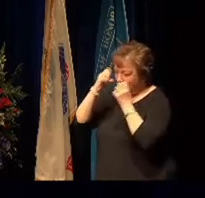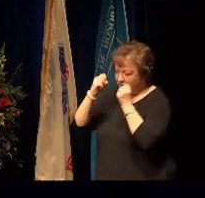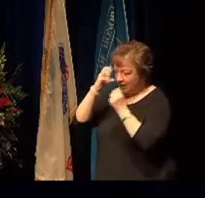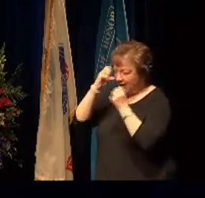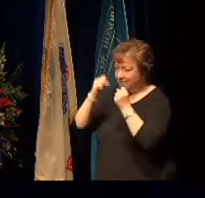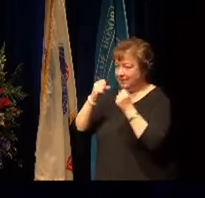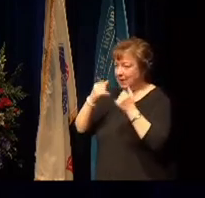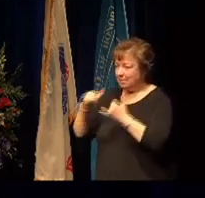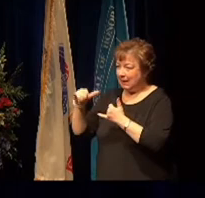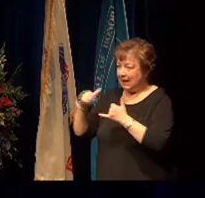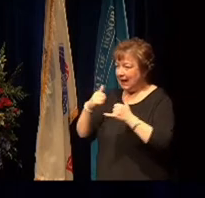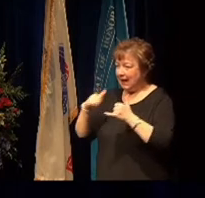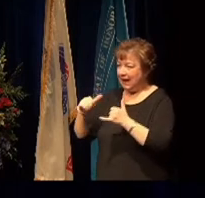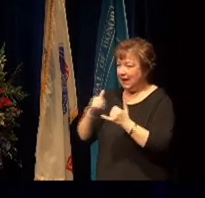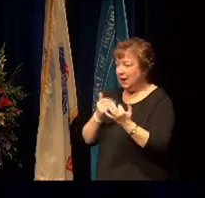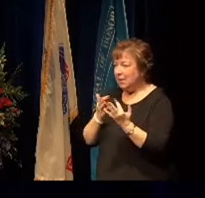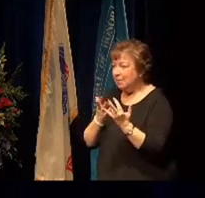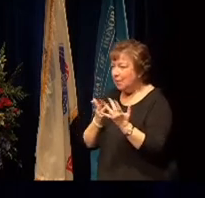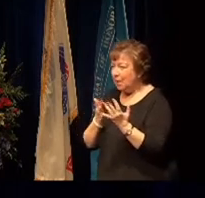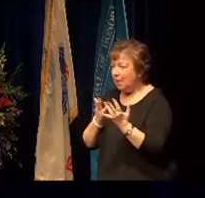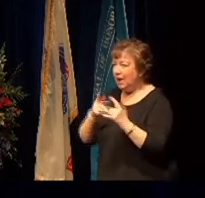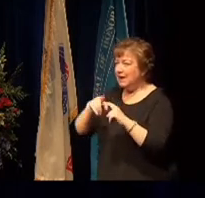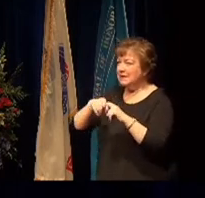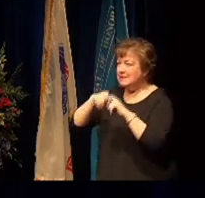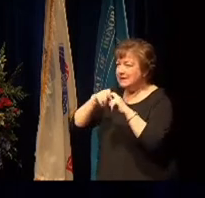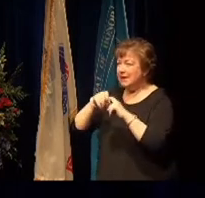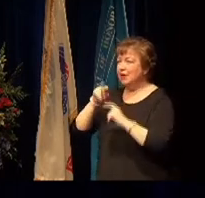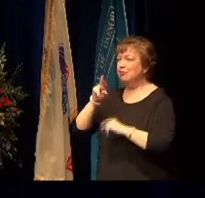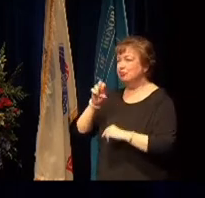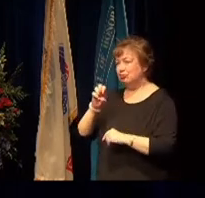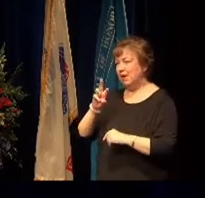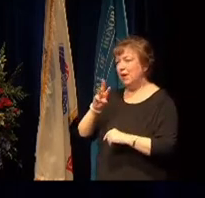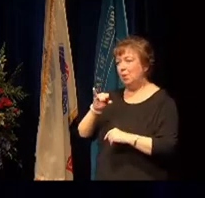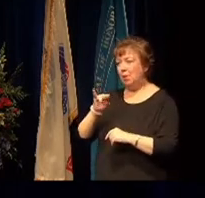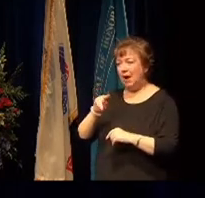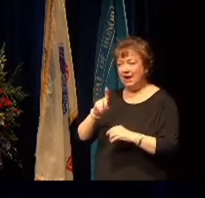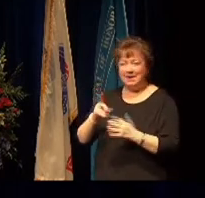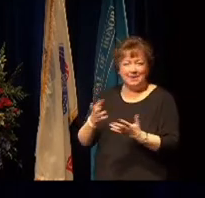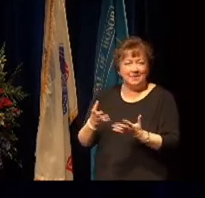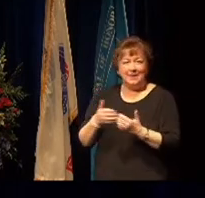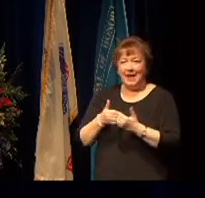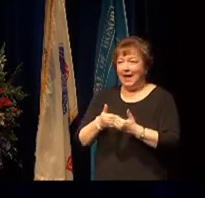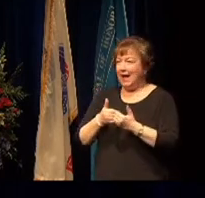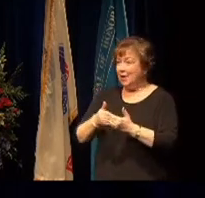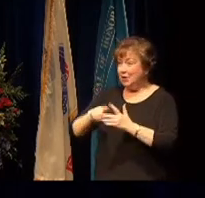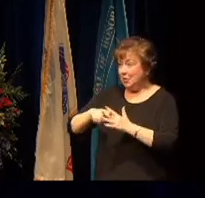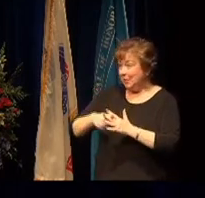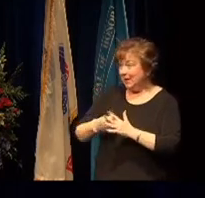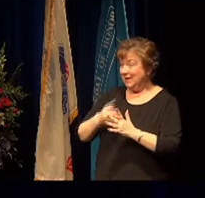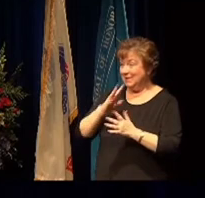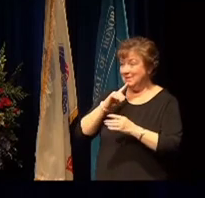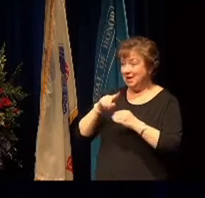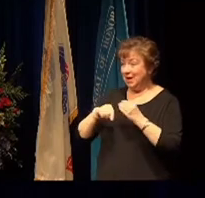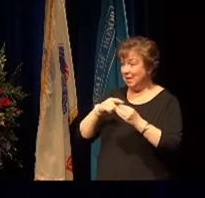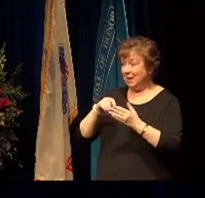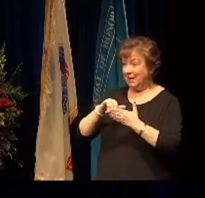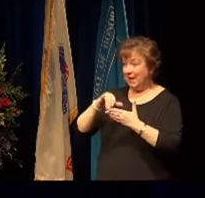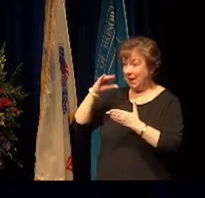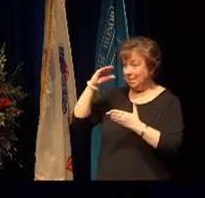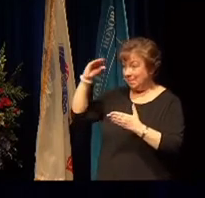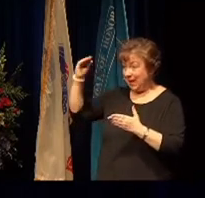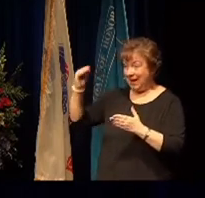can rewind. How do you begin to talk about a man whose contributions have been